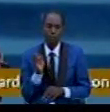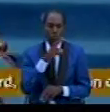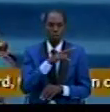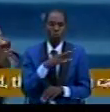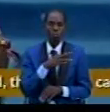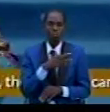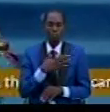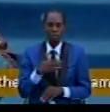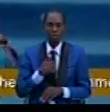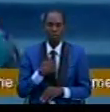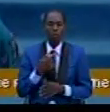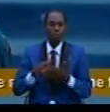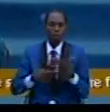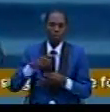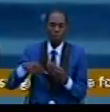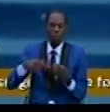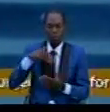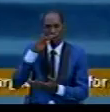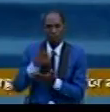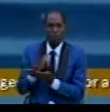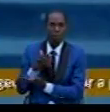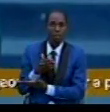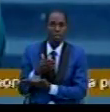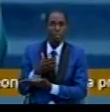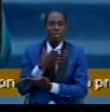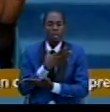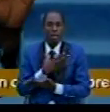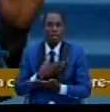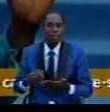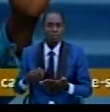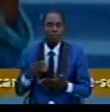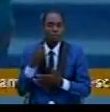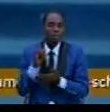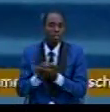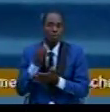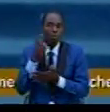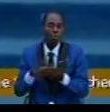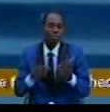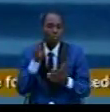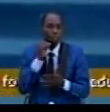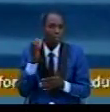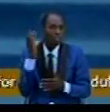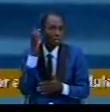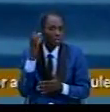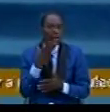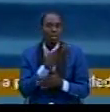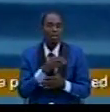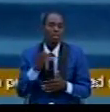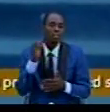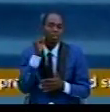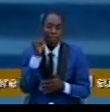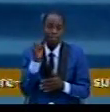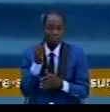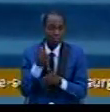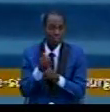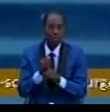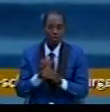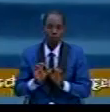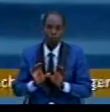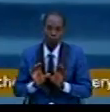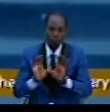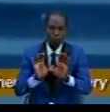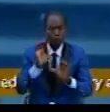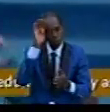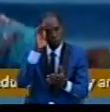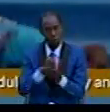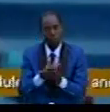Immediately the people. That thing I was just hearing in my ear. I just pushed my husband in the bush. And the vehicle,